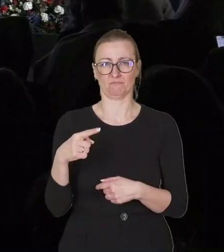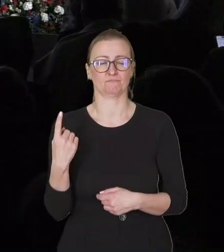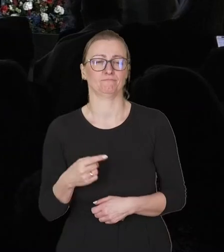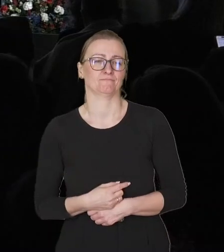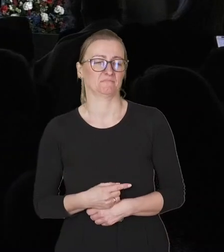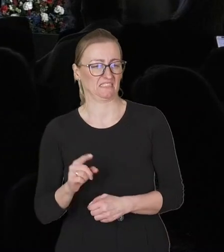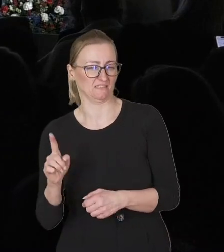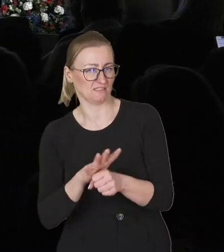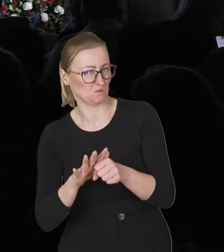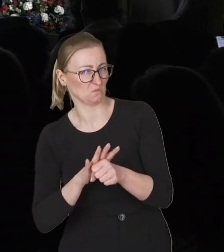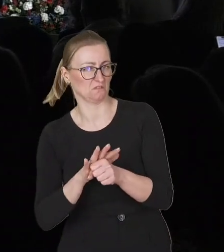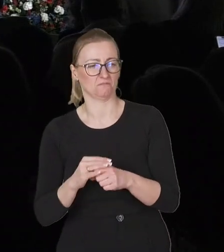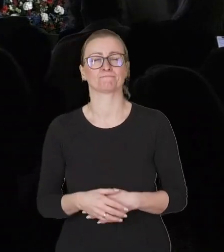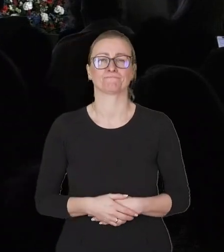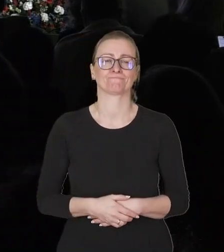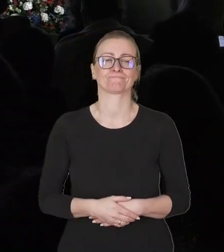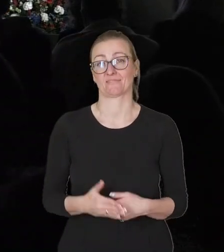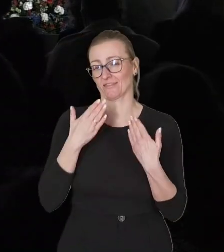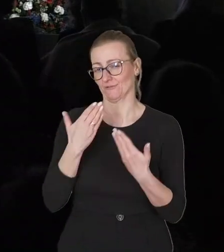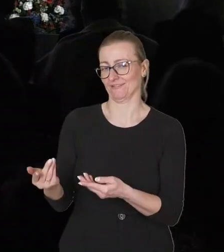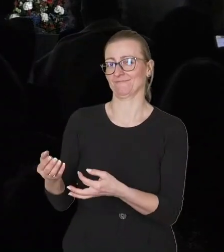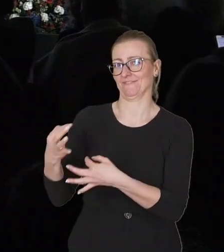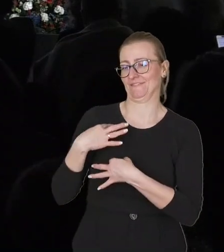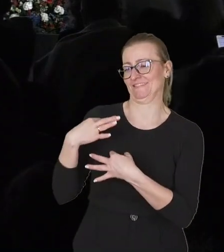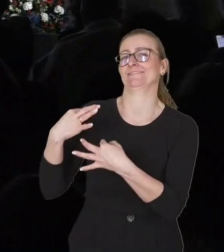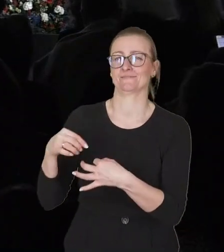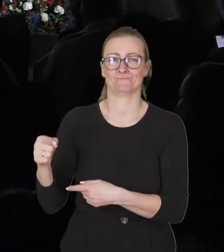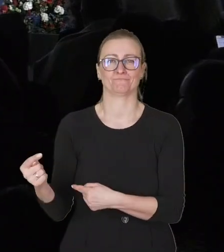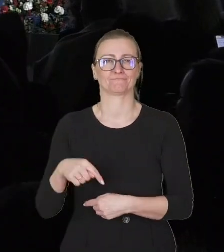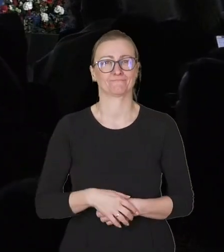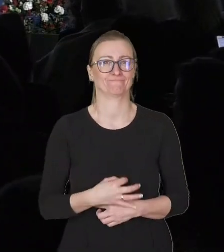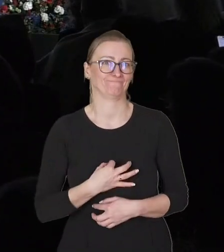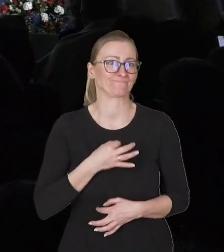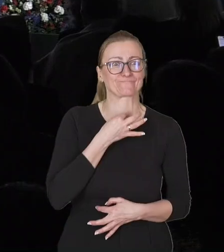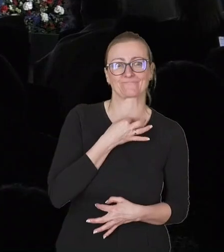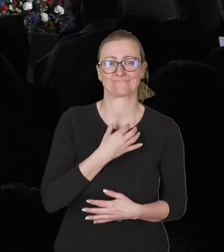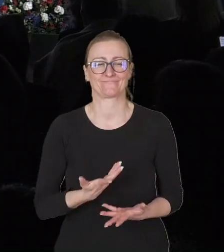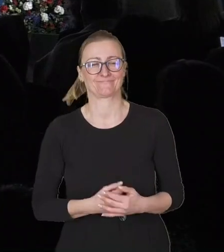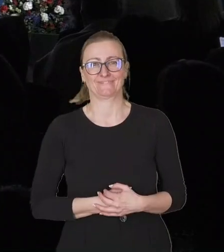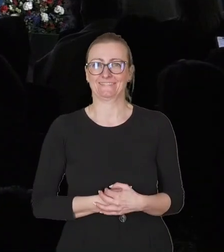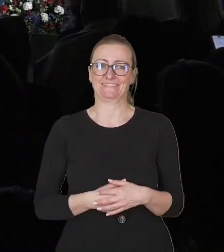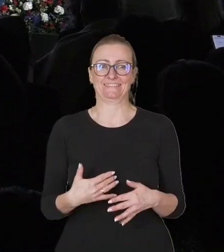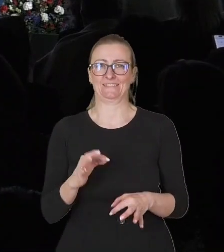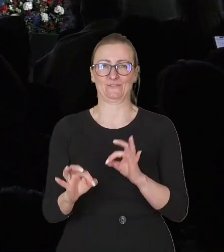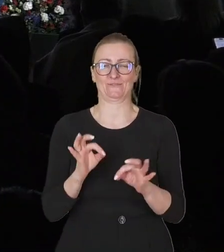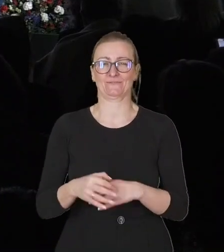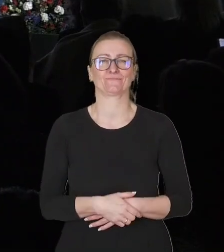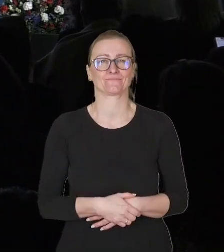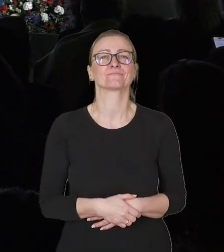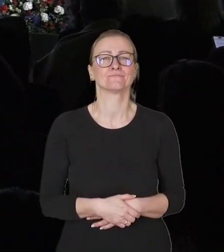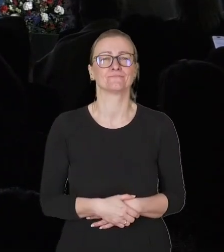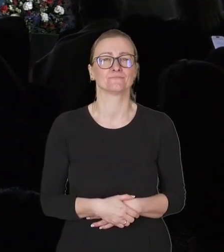are taking place in the same time, because it's not just the economy and green issues and digital issues. Everything is so